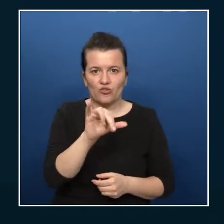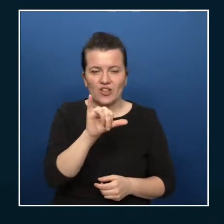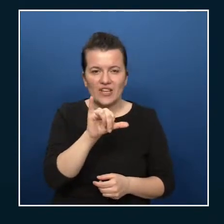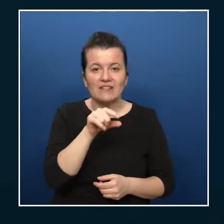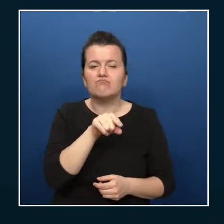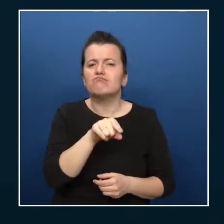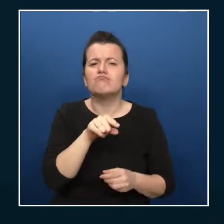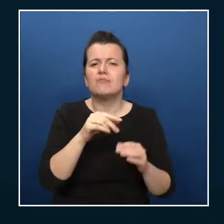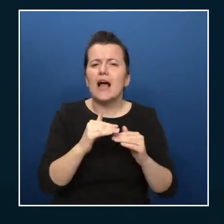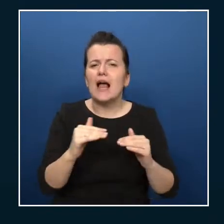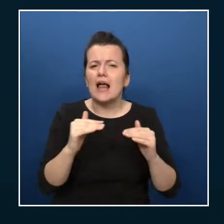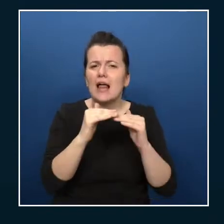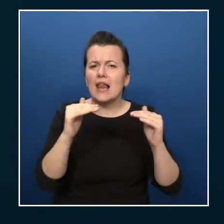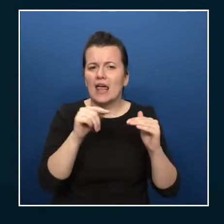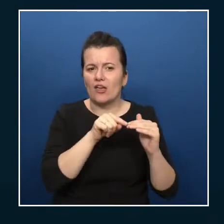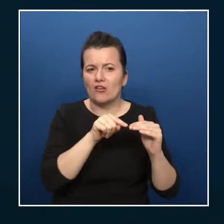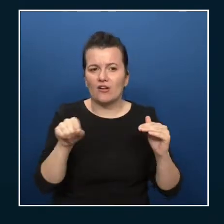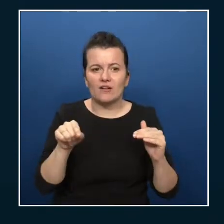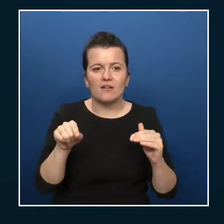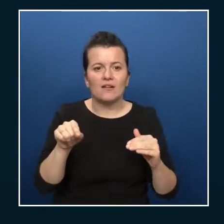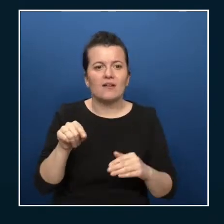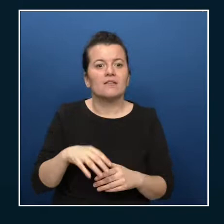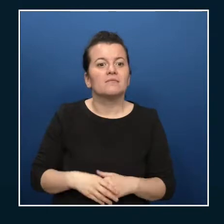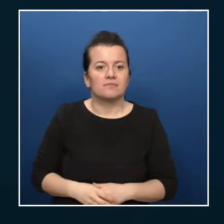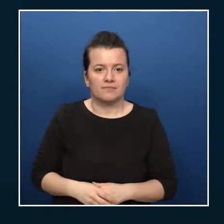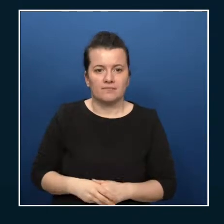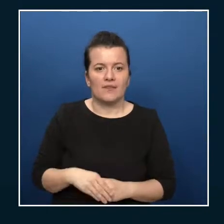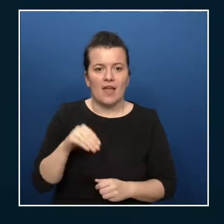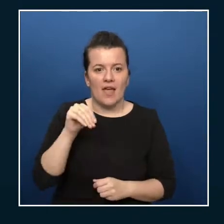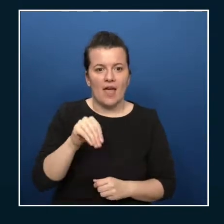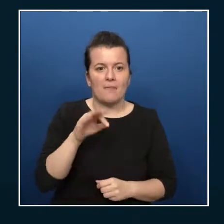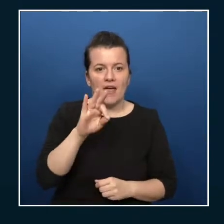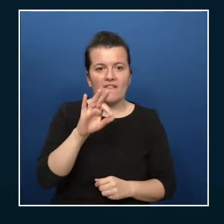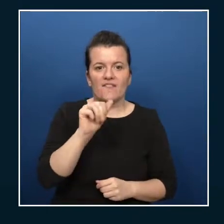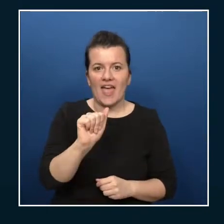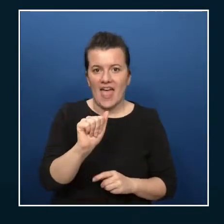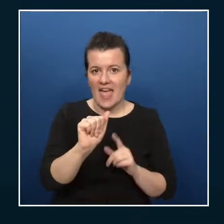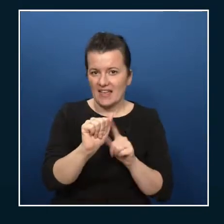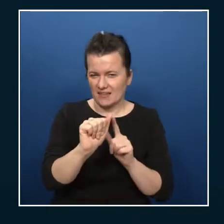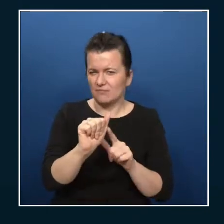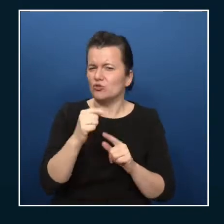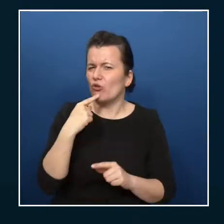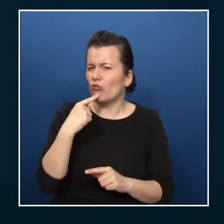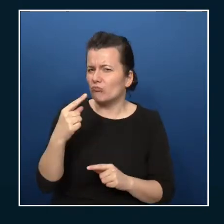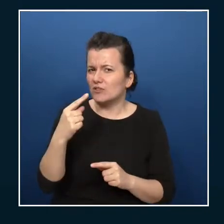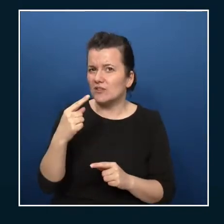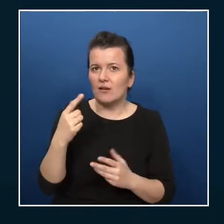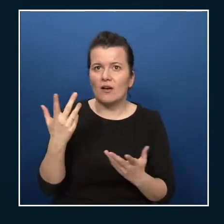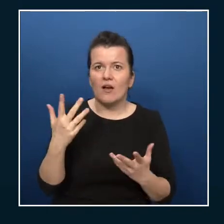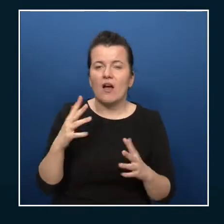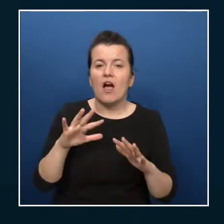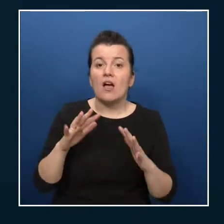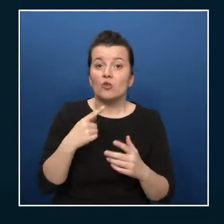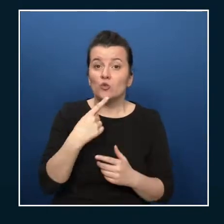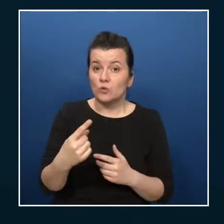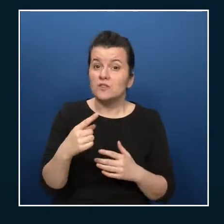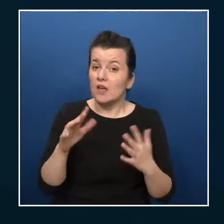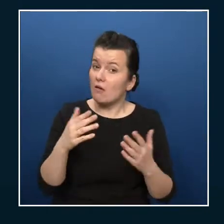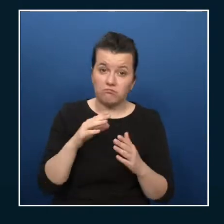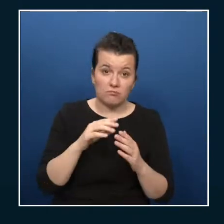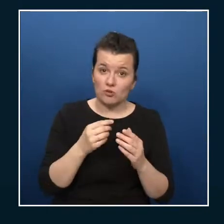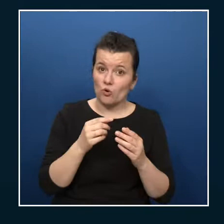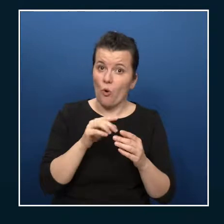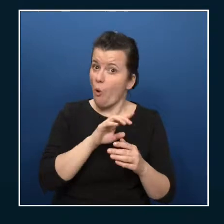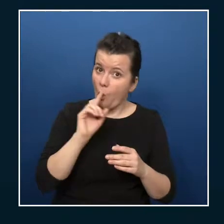to just turn it on, right? Mm-hmm. Do you advise on turning it on for everybody at all times, or are